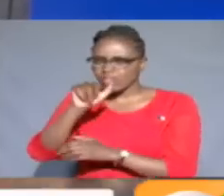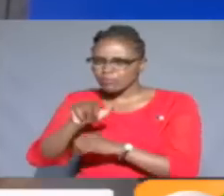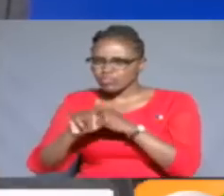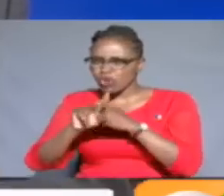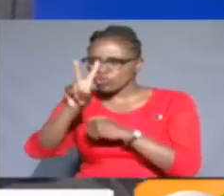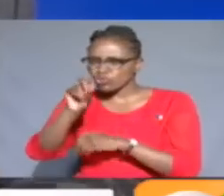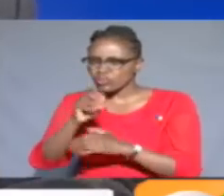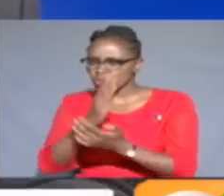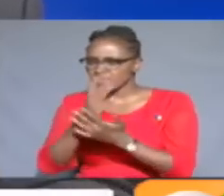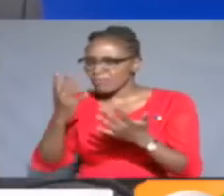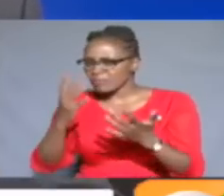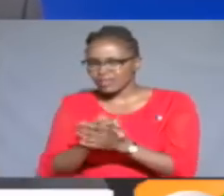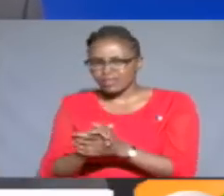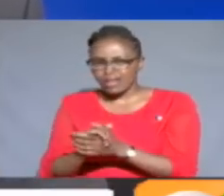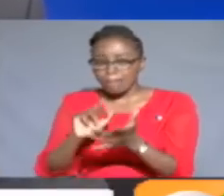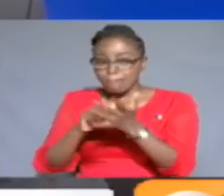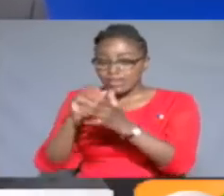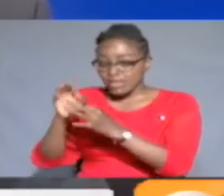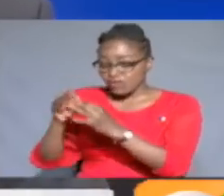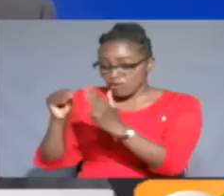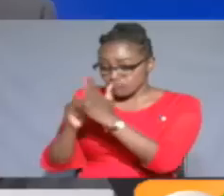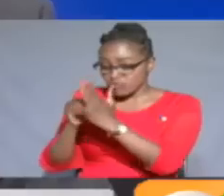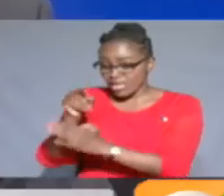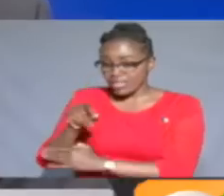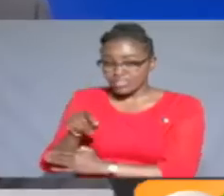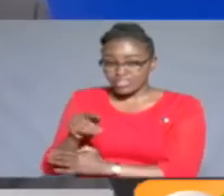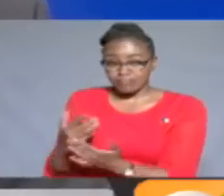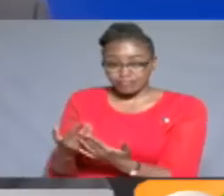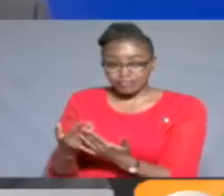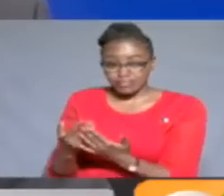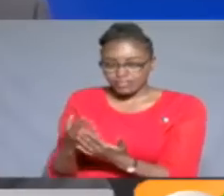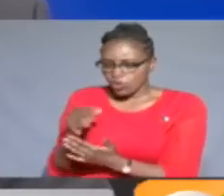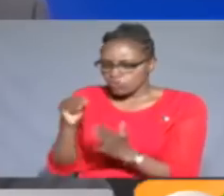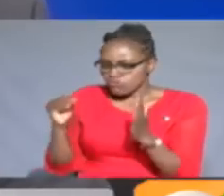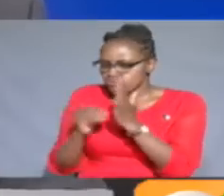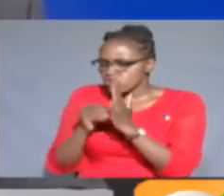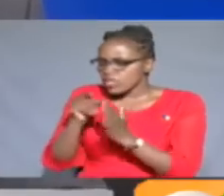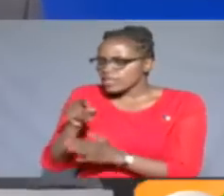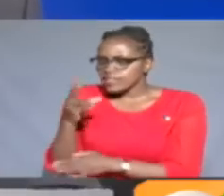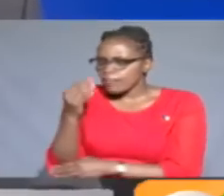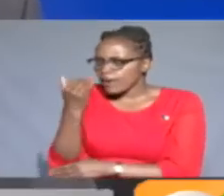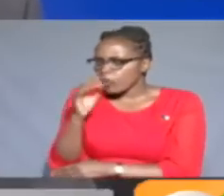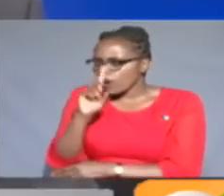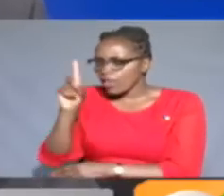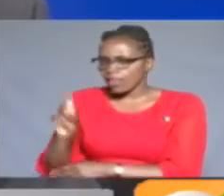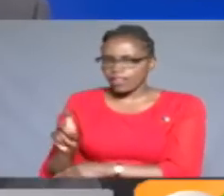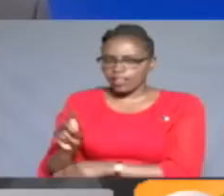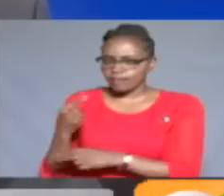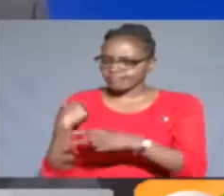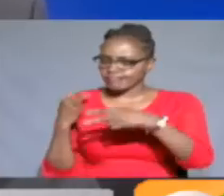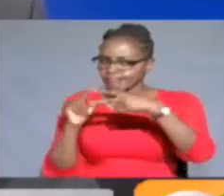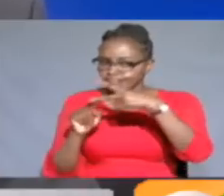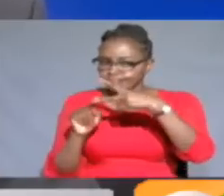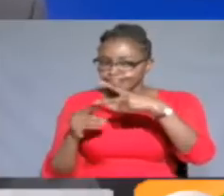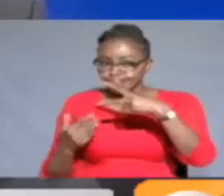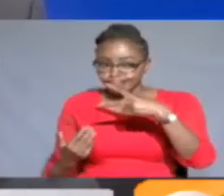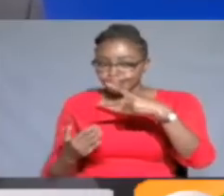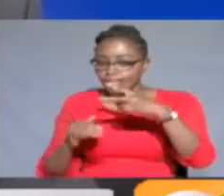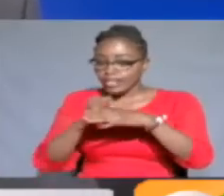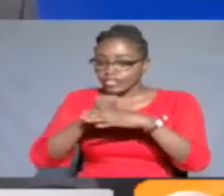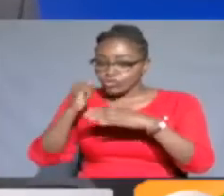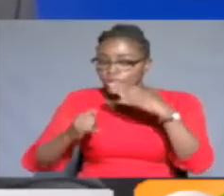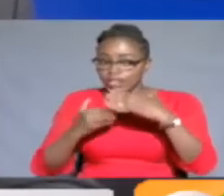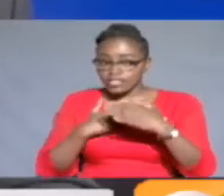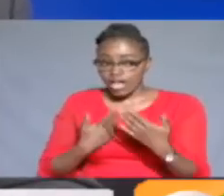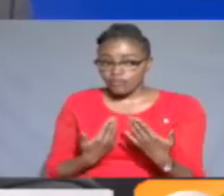or so. Mm-hmm. So eventually, even if put that, it's not. So one, put that money there. Two, we have insurance.